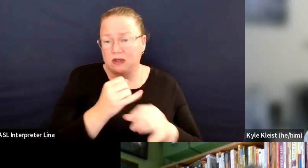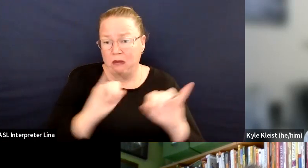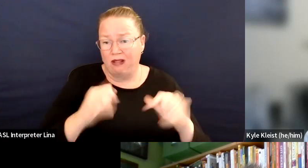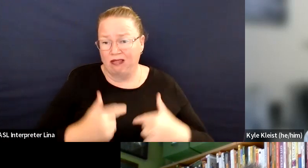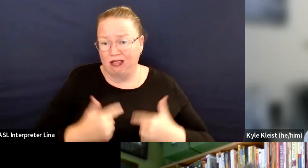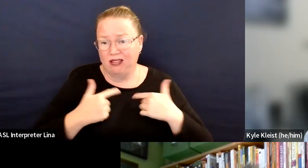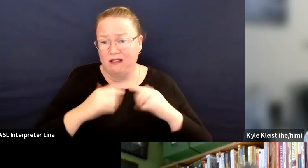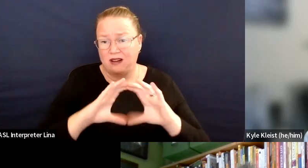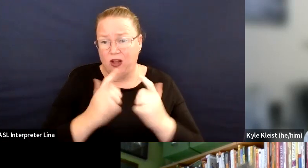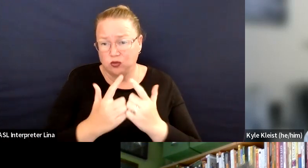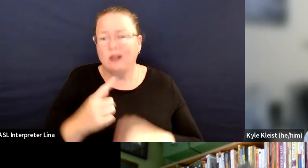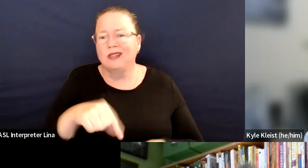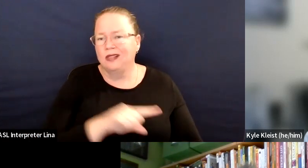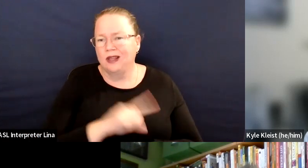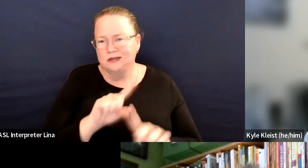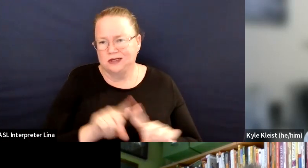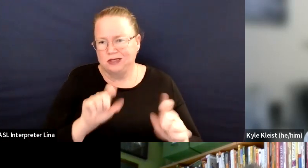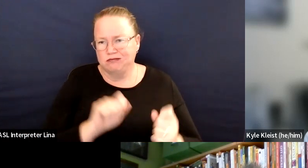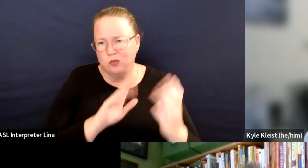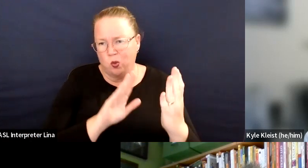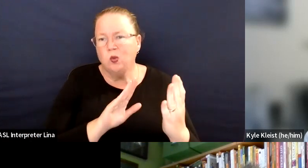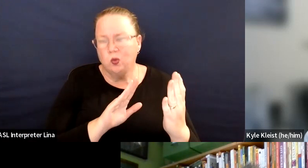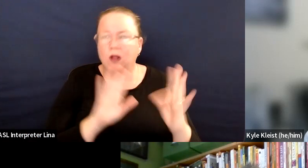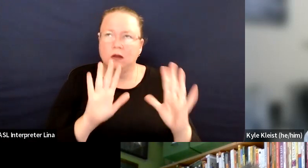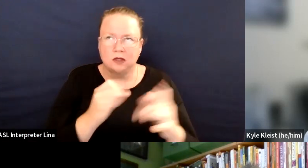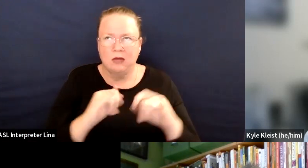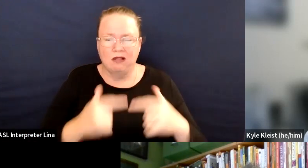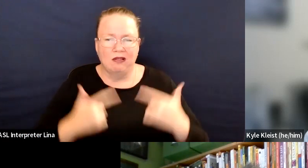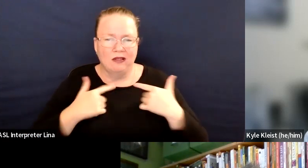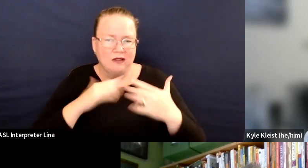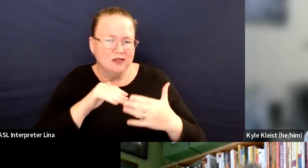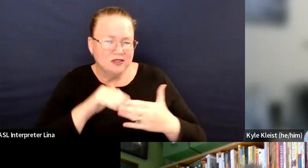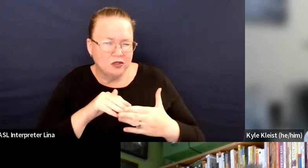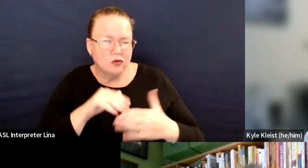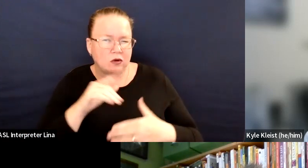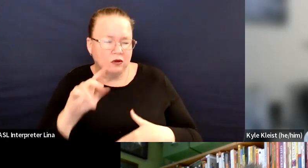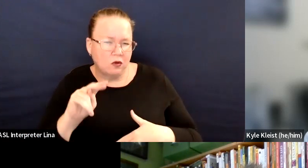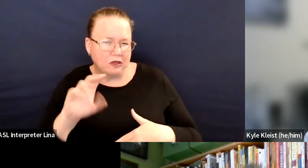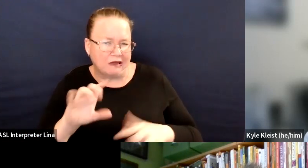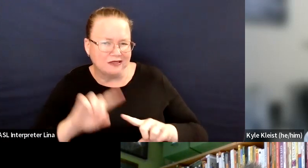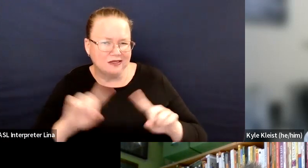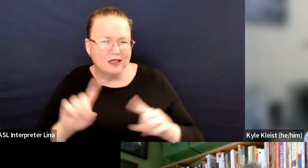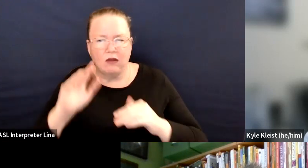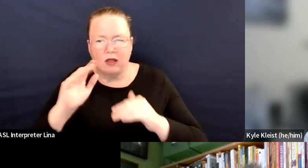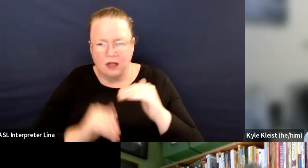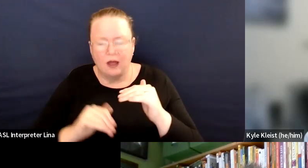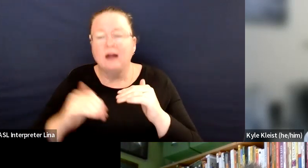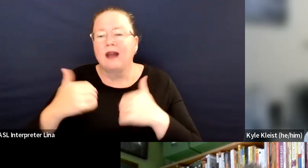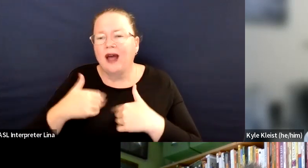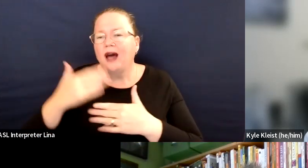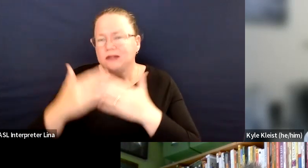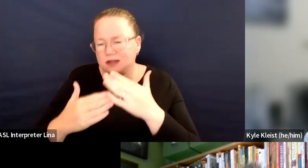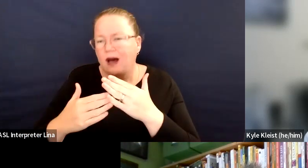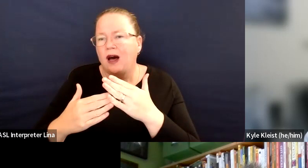Living Council does it a little bit different, or the Independent Living Centers in North Carolina do it a little bit different than we have something